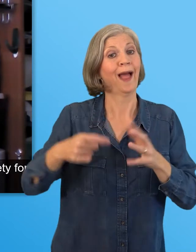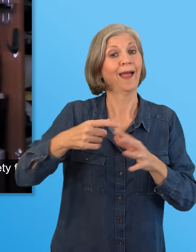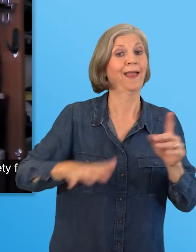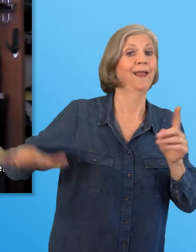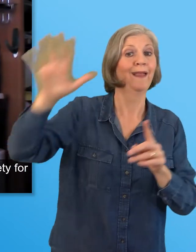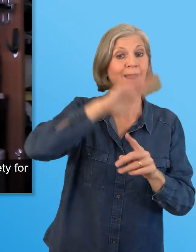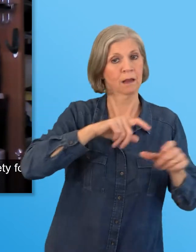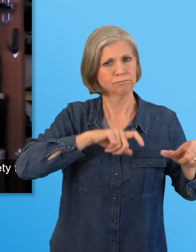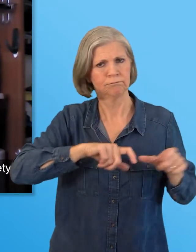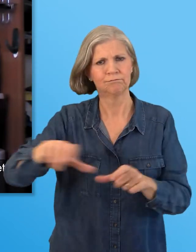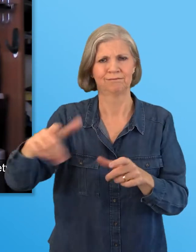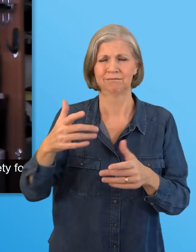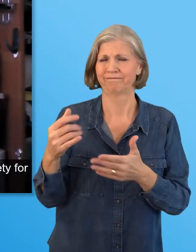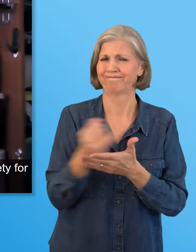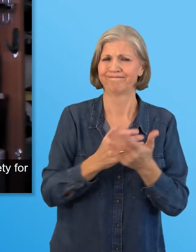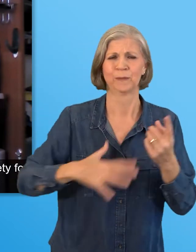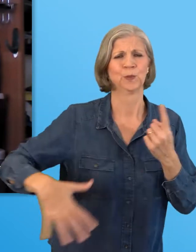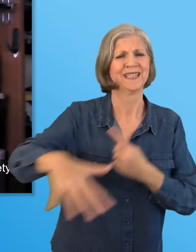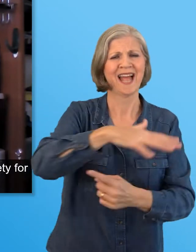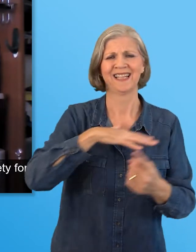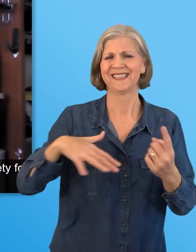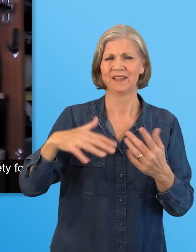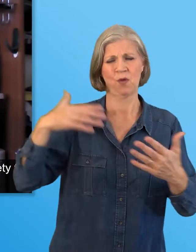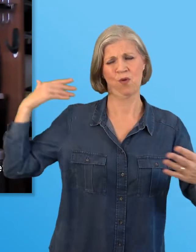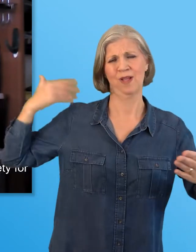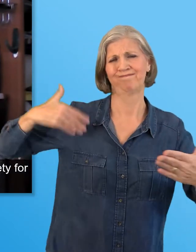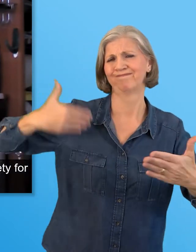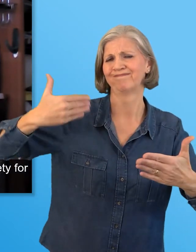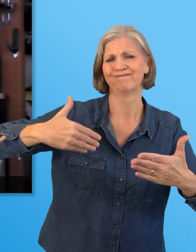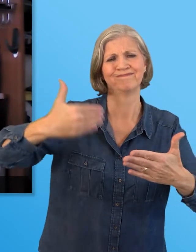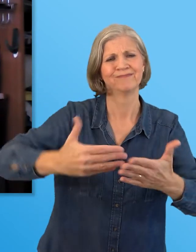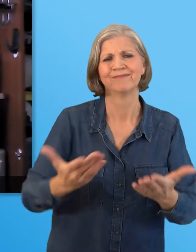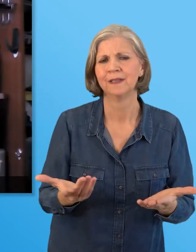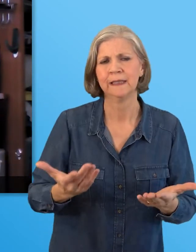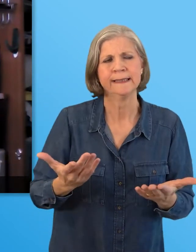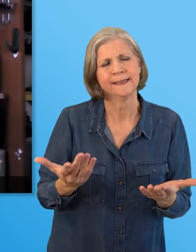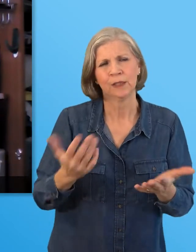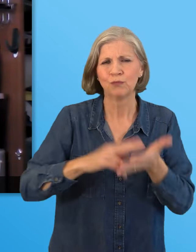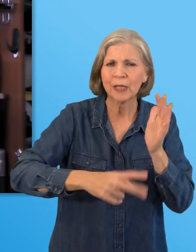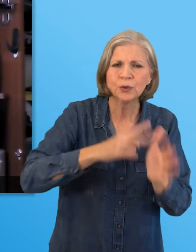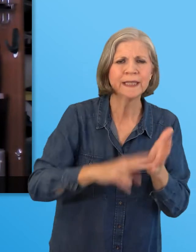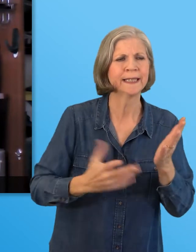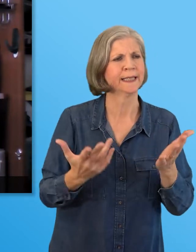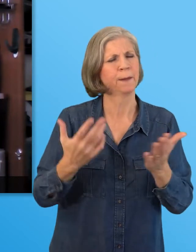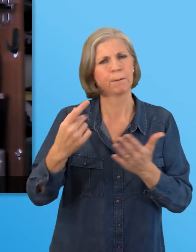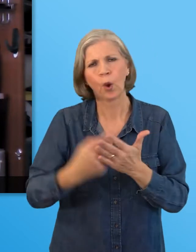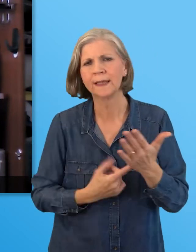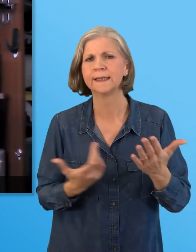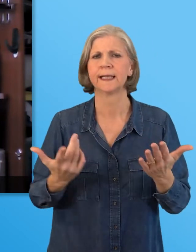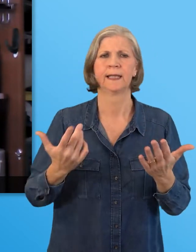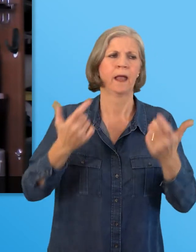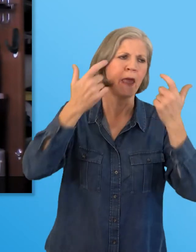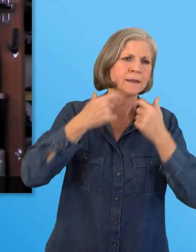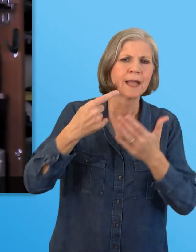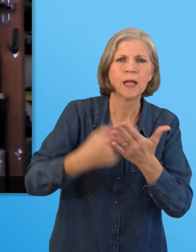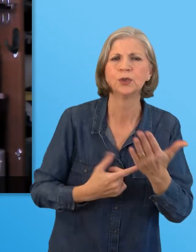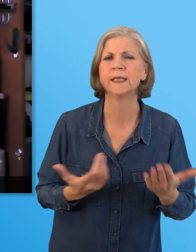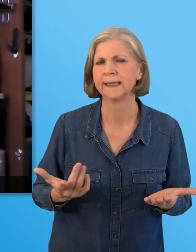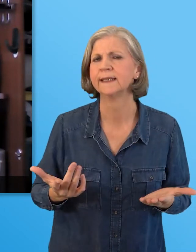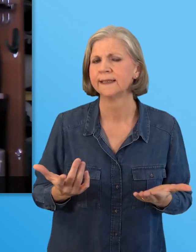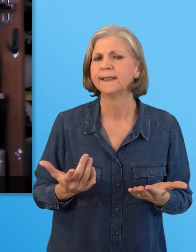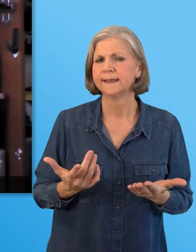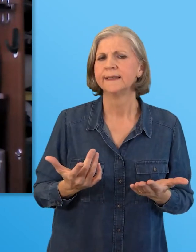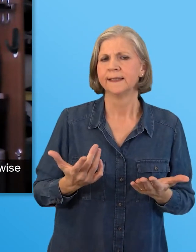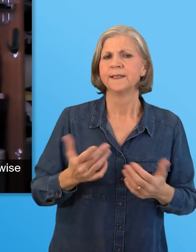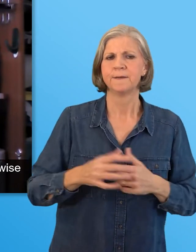have consistently been the poorest in UK society for decades. And despite strategies, policies, legislation,